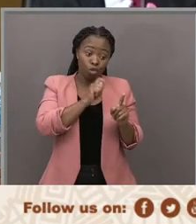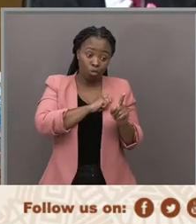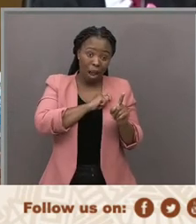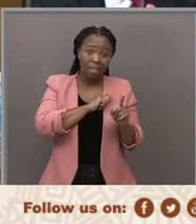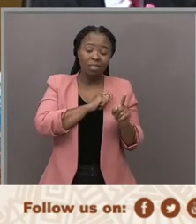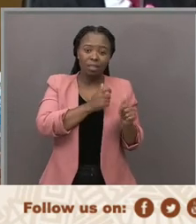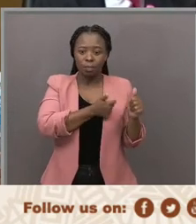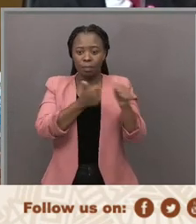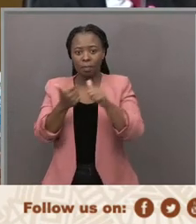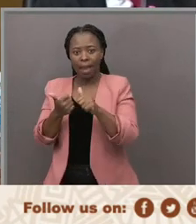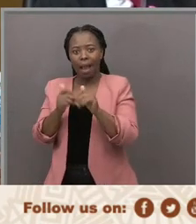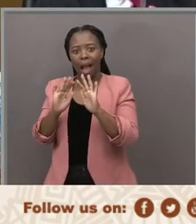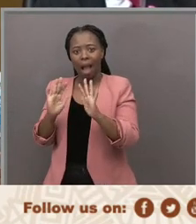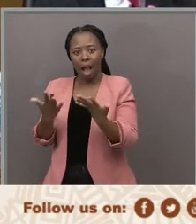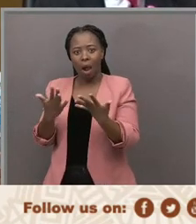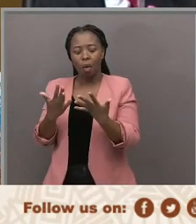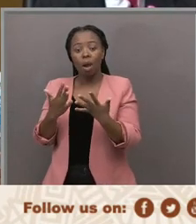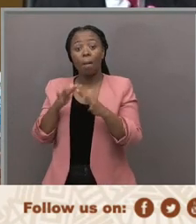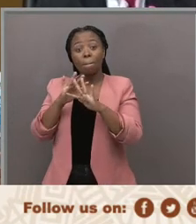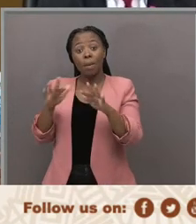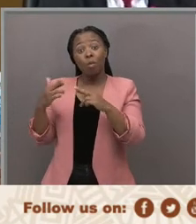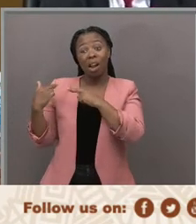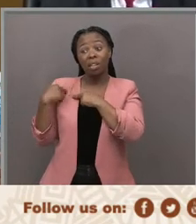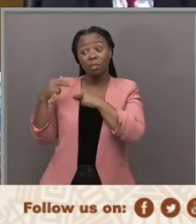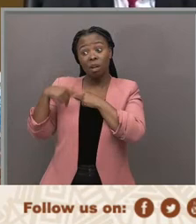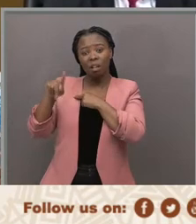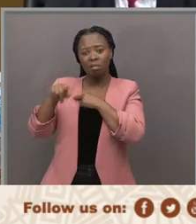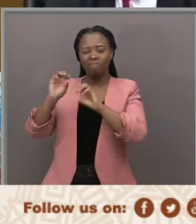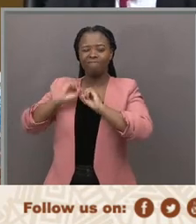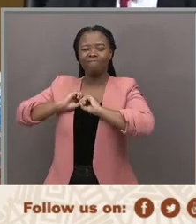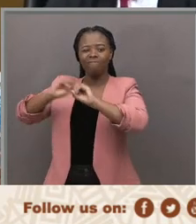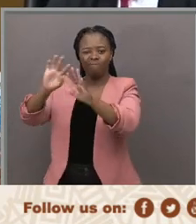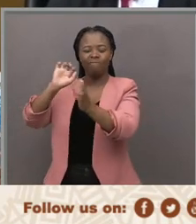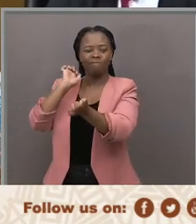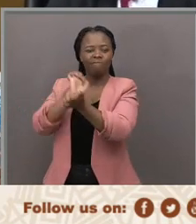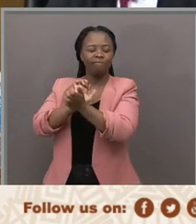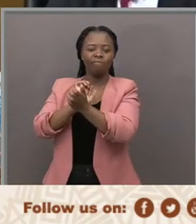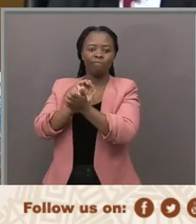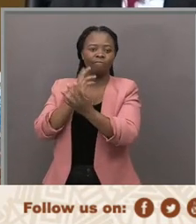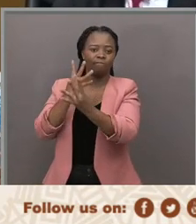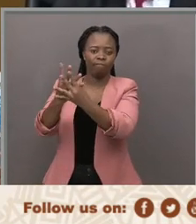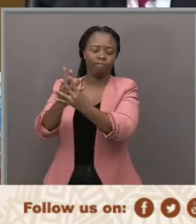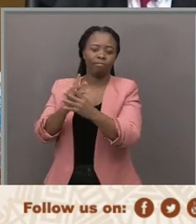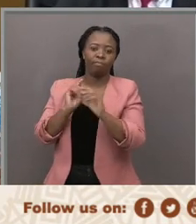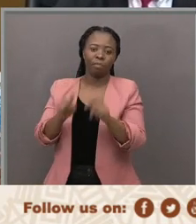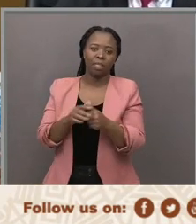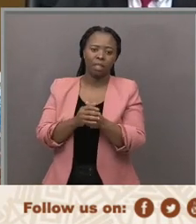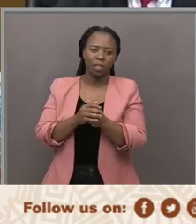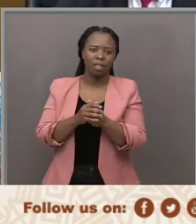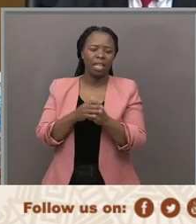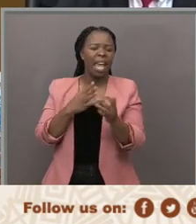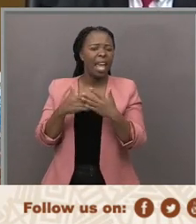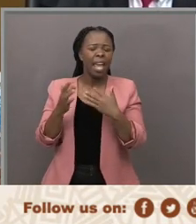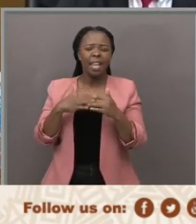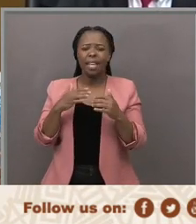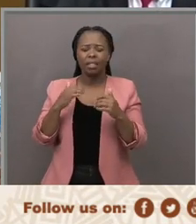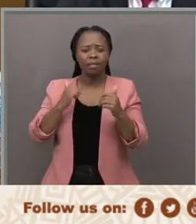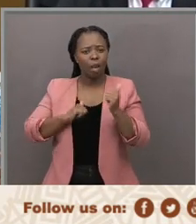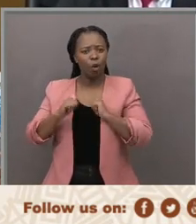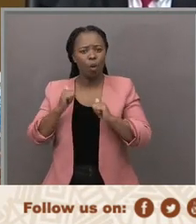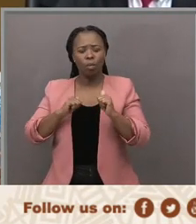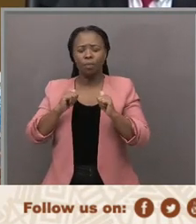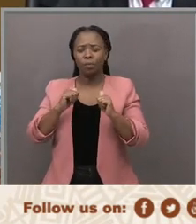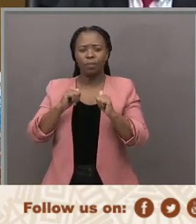responsible are thrown behind bars. Those responsible for acts of corruption are thrown behind bars. Those who